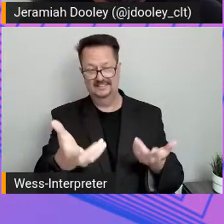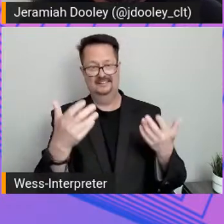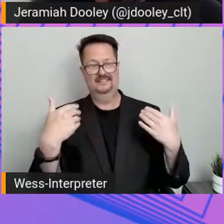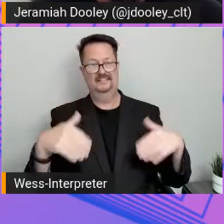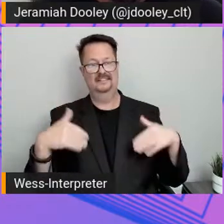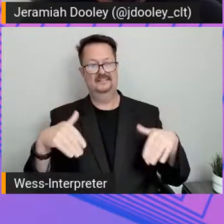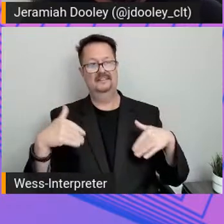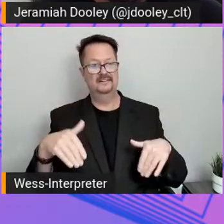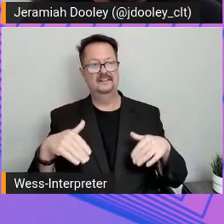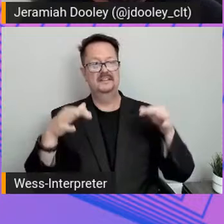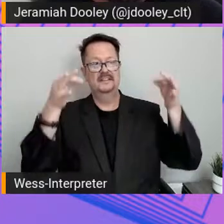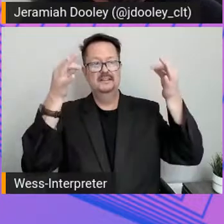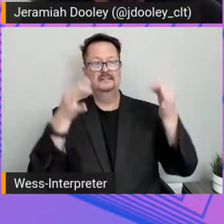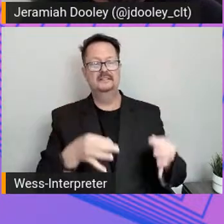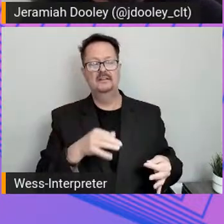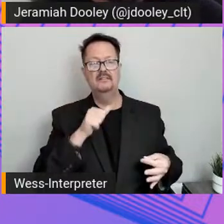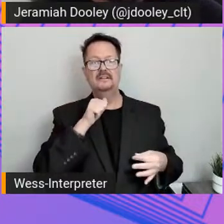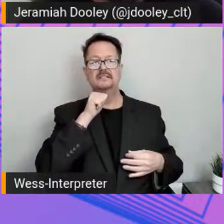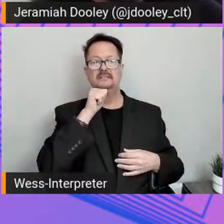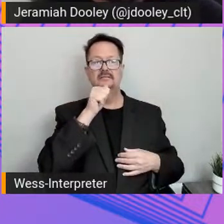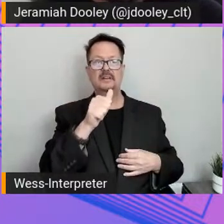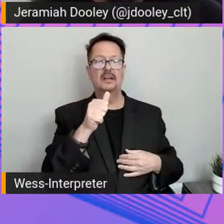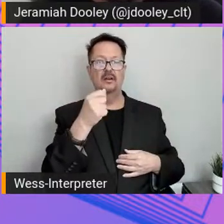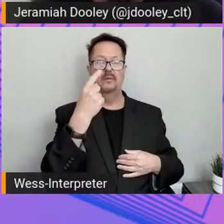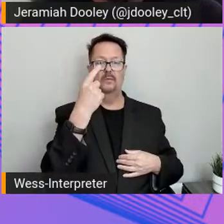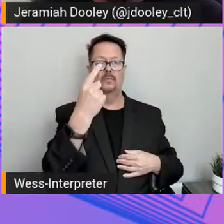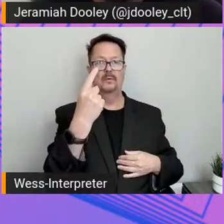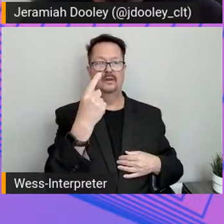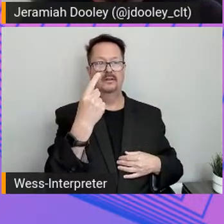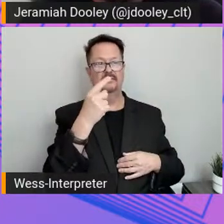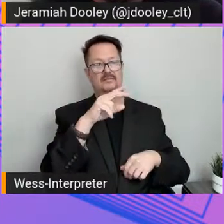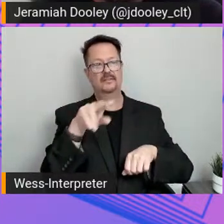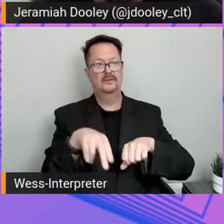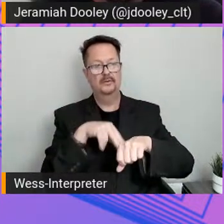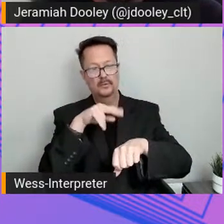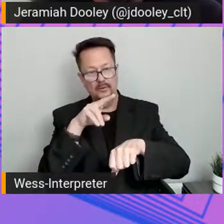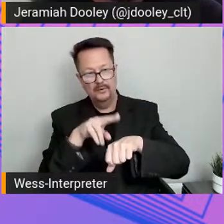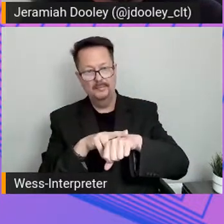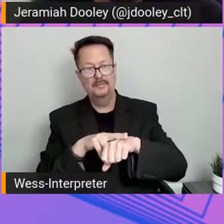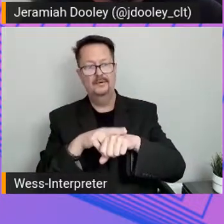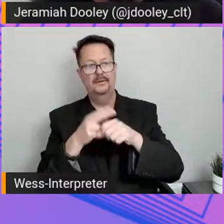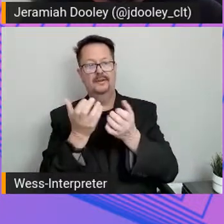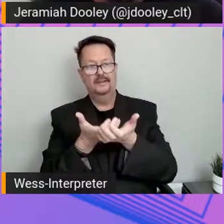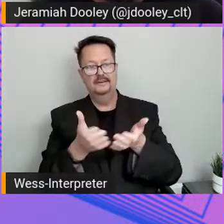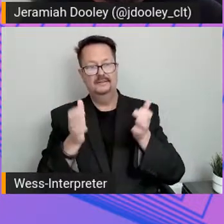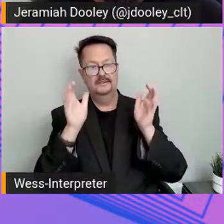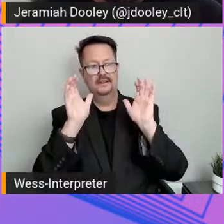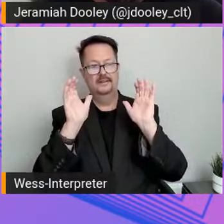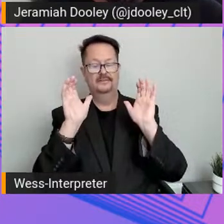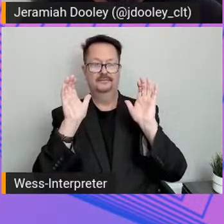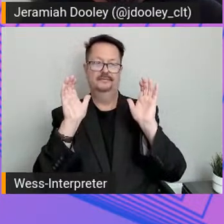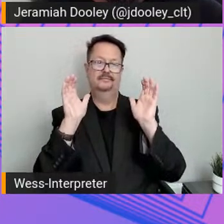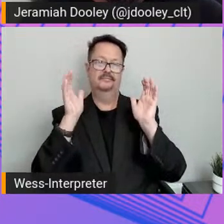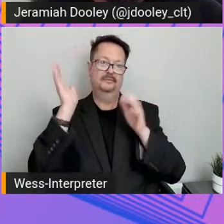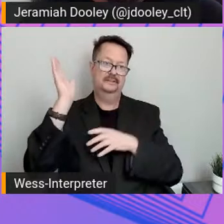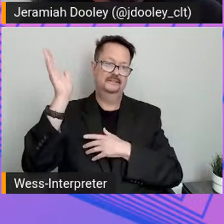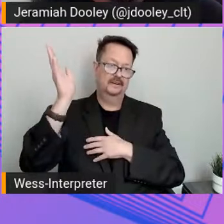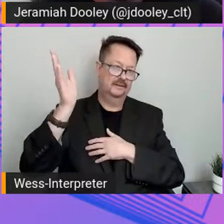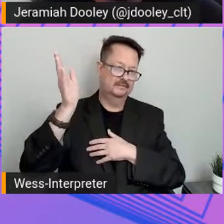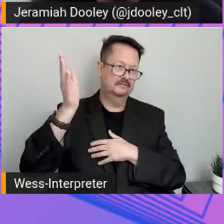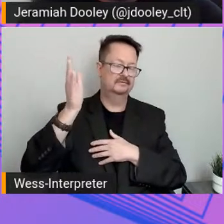not a one of the normal container presentations, and